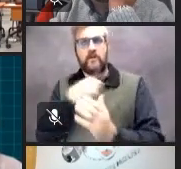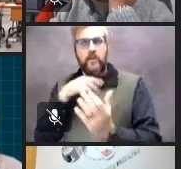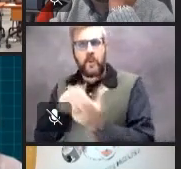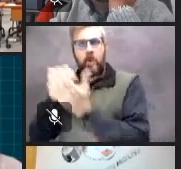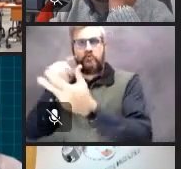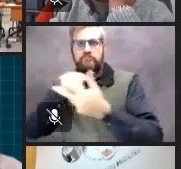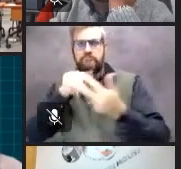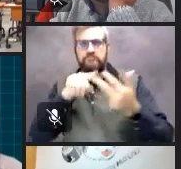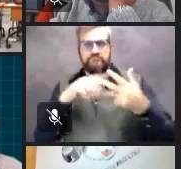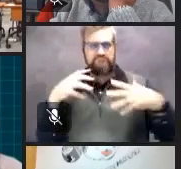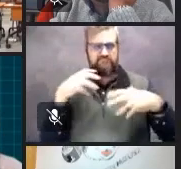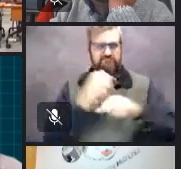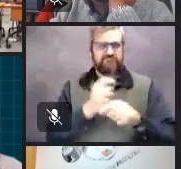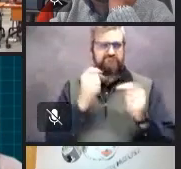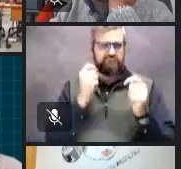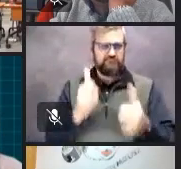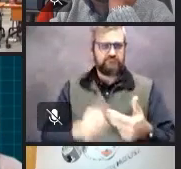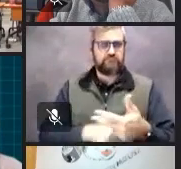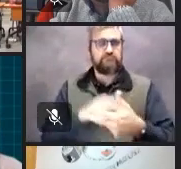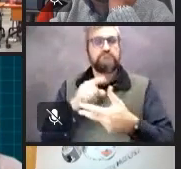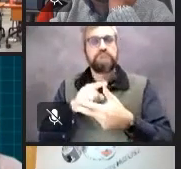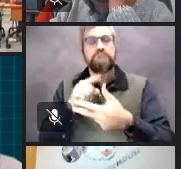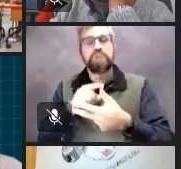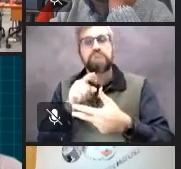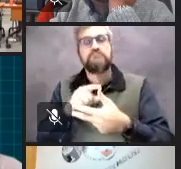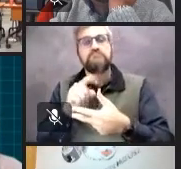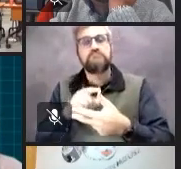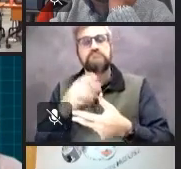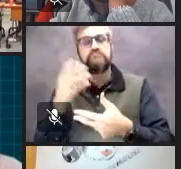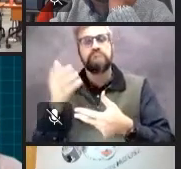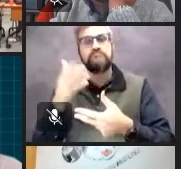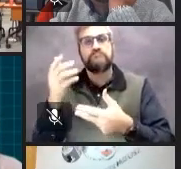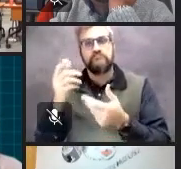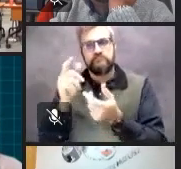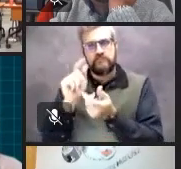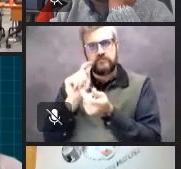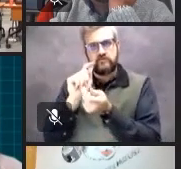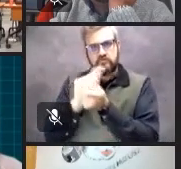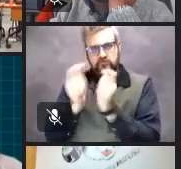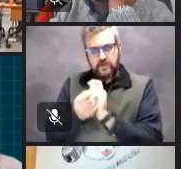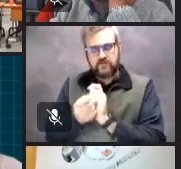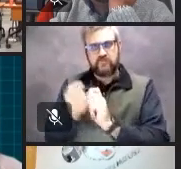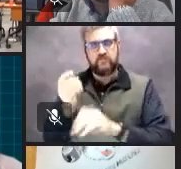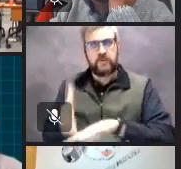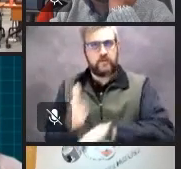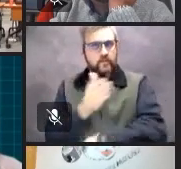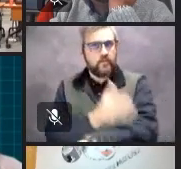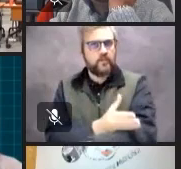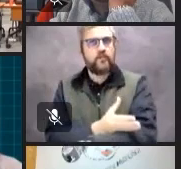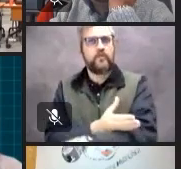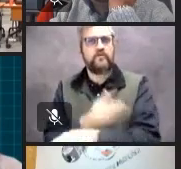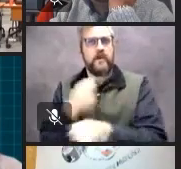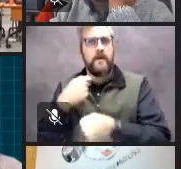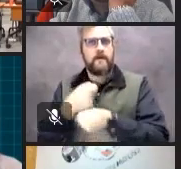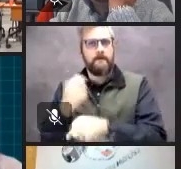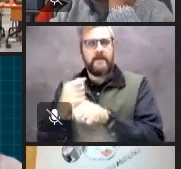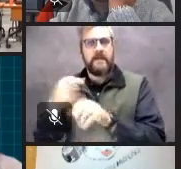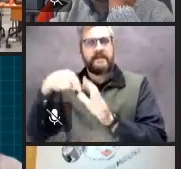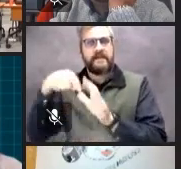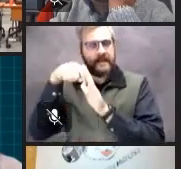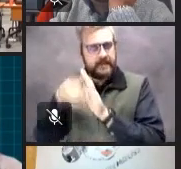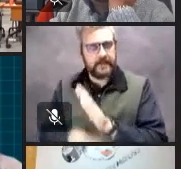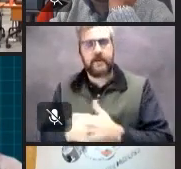quickly. They are first to change and improve and make vibrant, deep, and meaningful